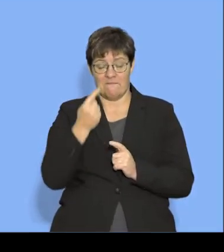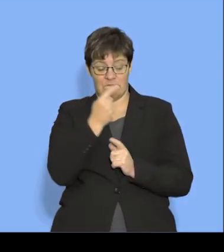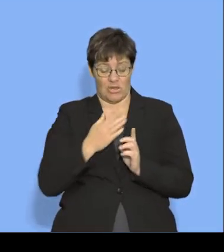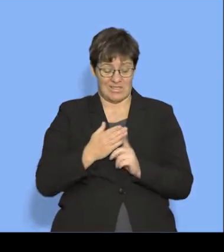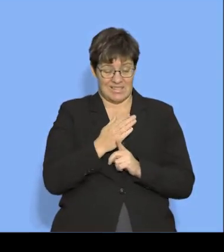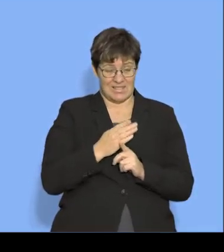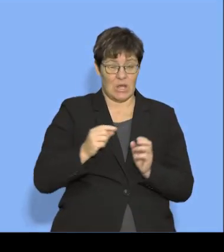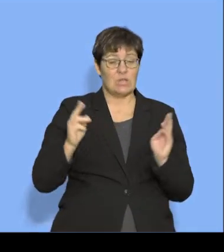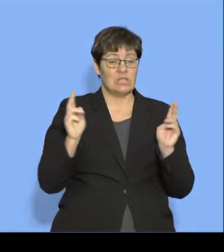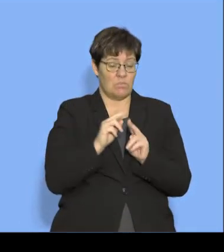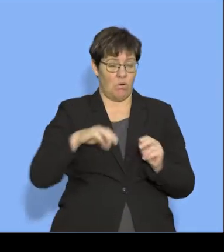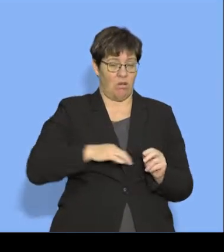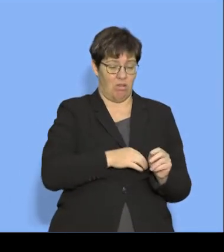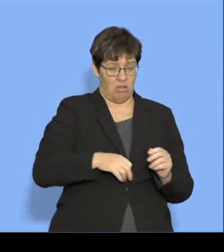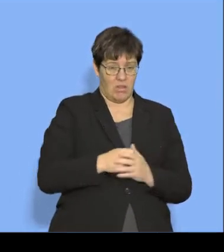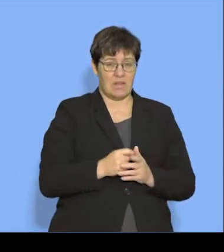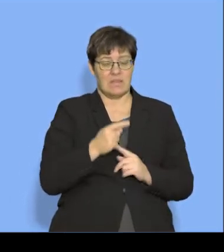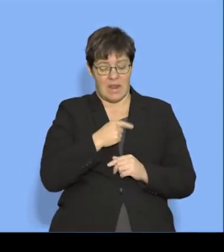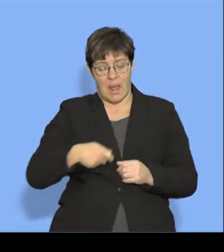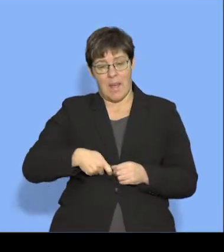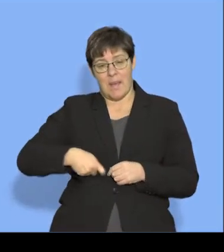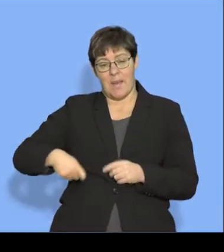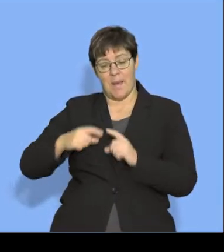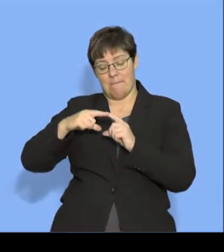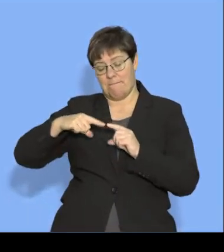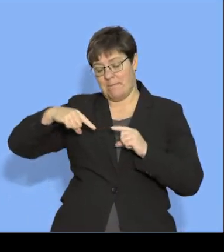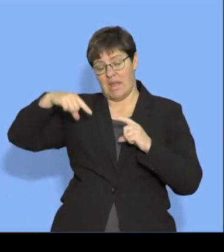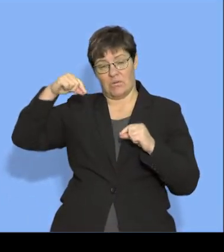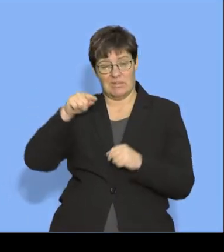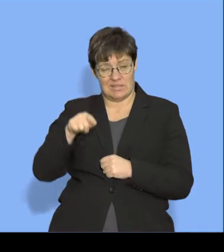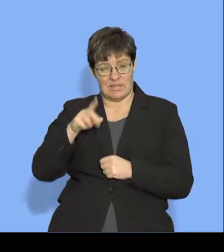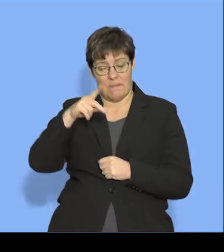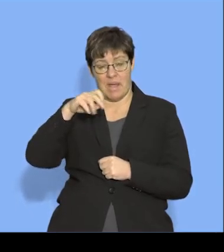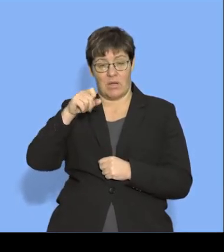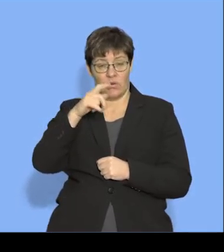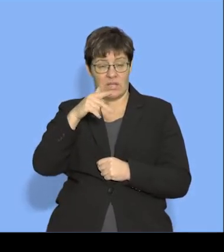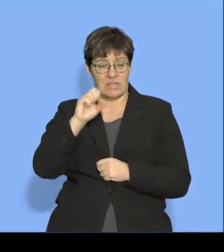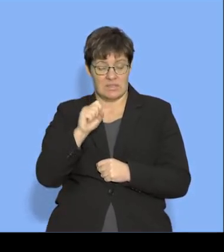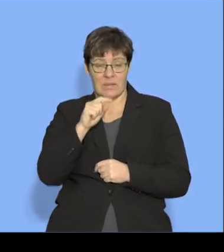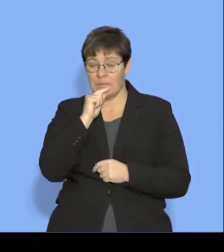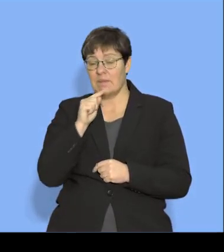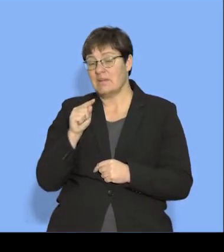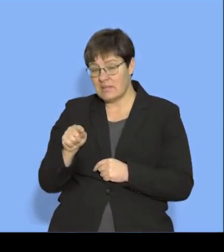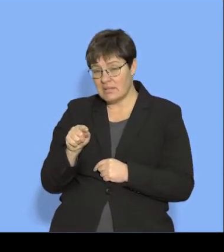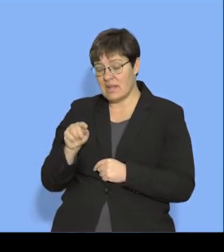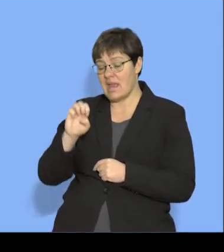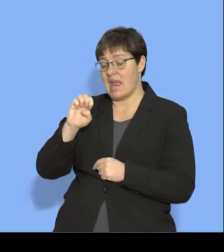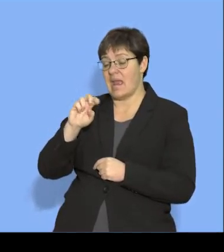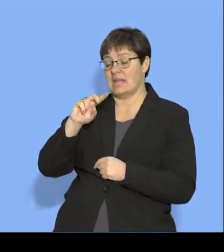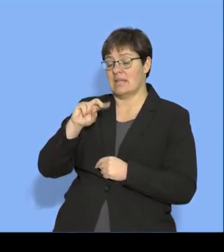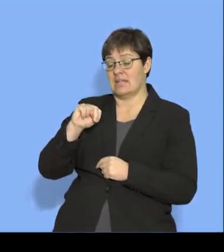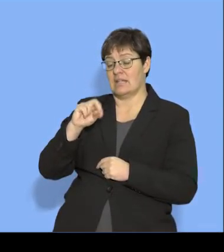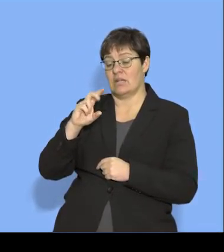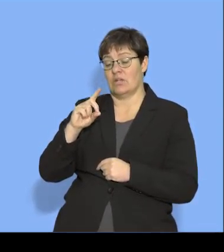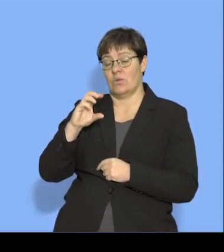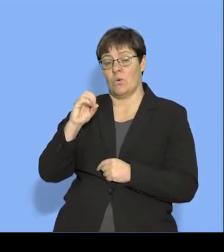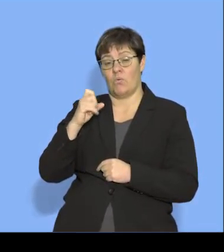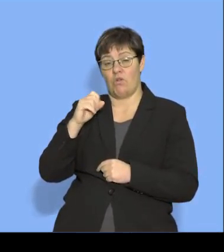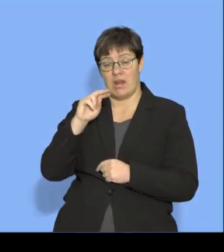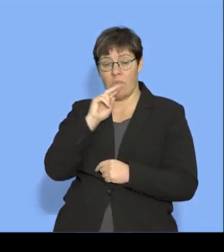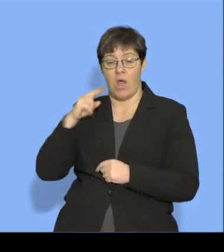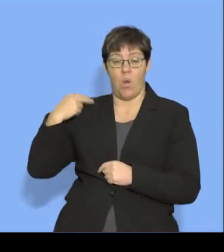also need to recognize the presence of the pancreas, which serves both as an endocrine gland because